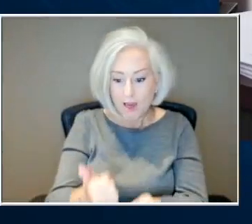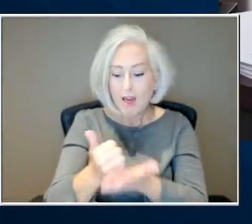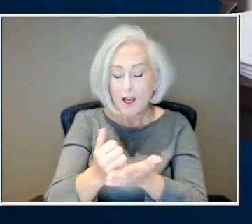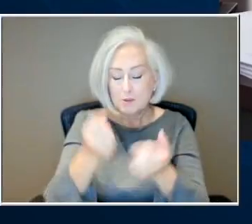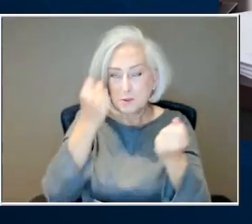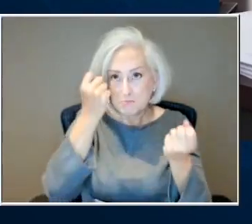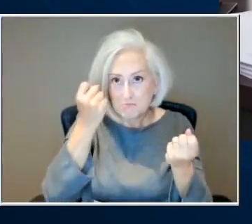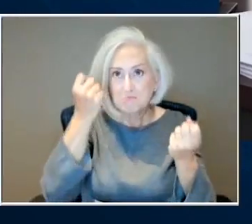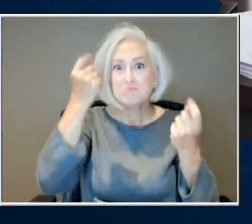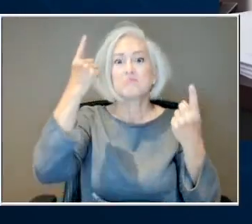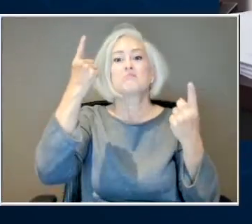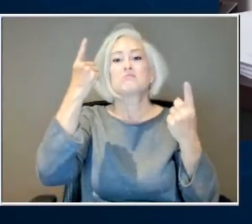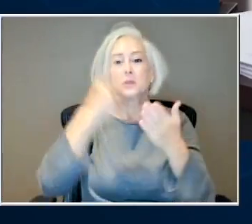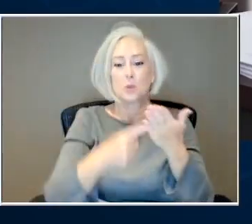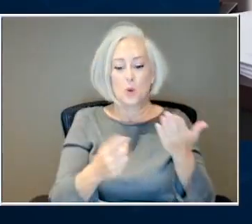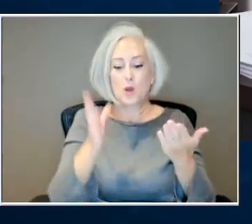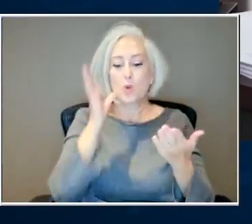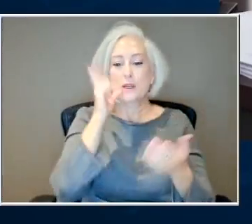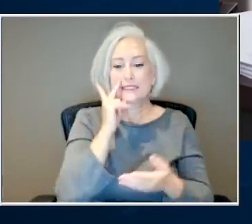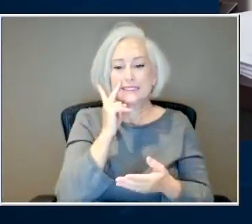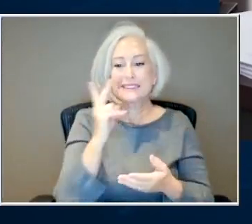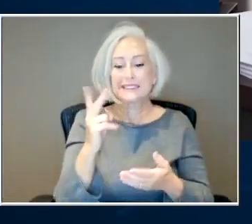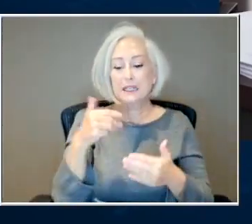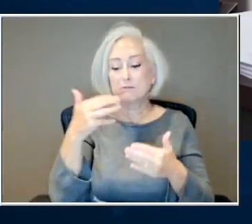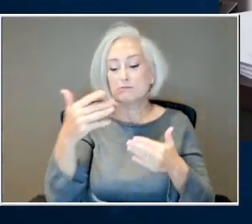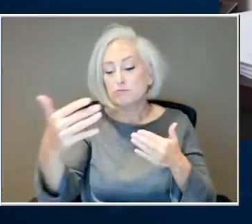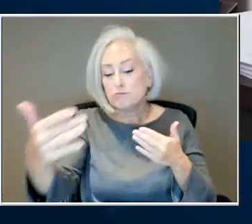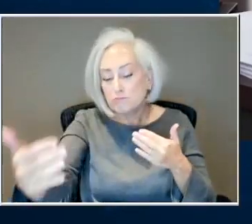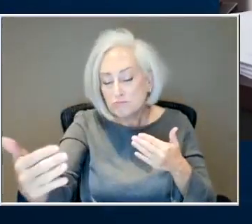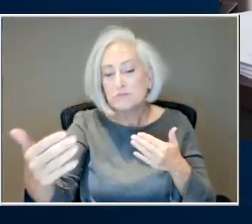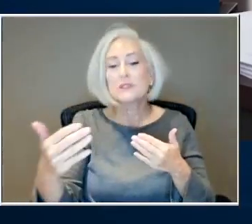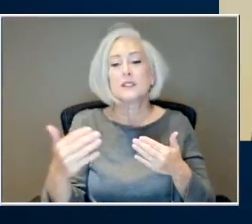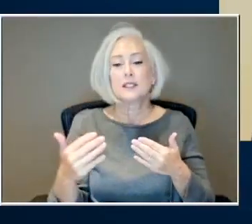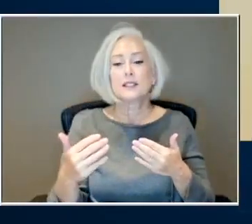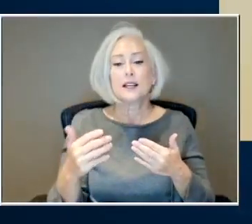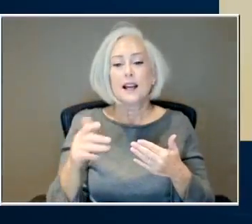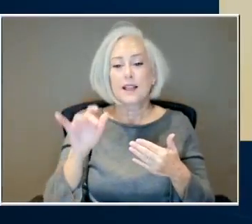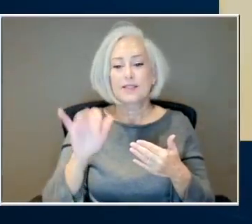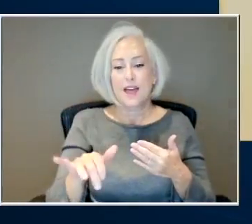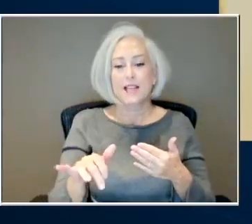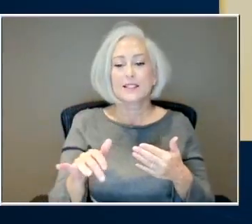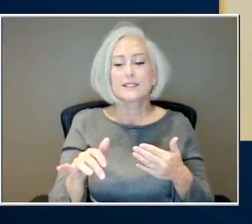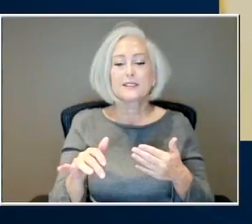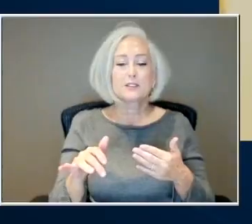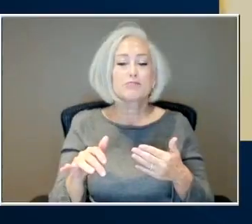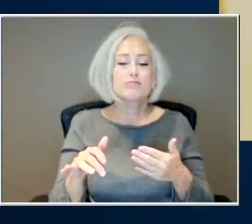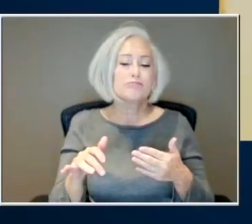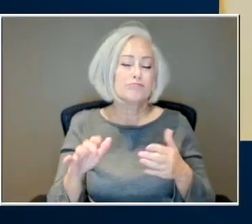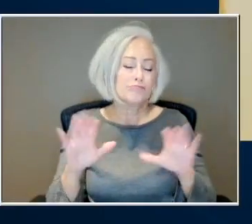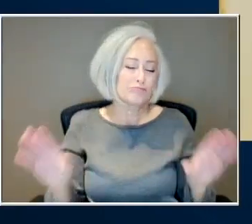understand that what they're going to be seeing in Halloween is pretend.